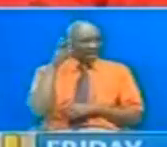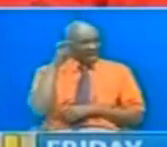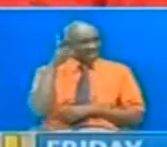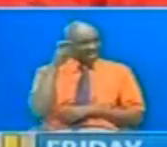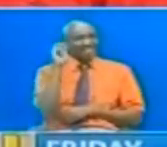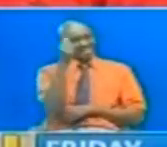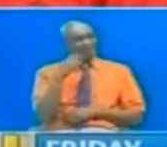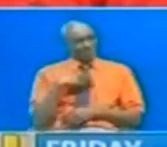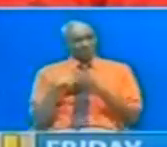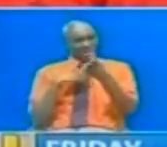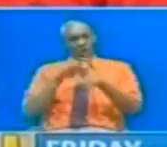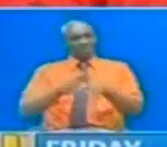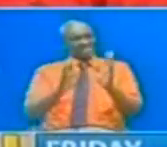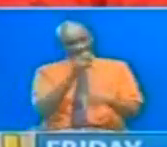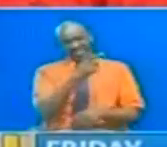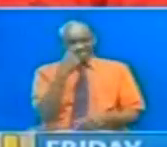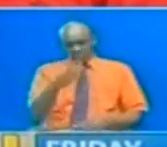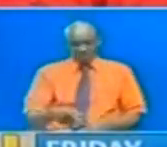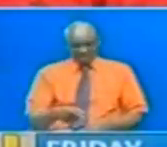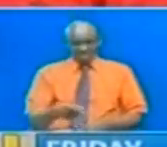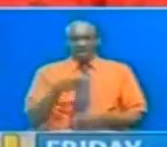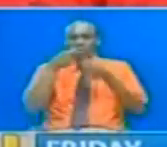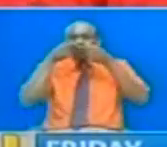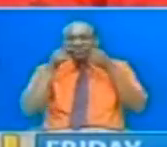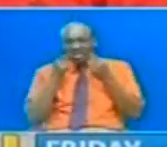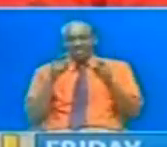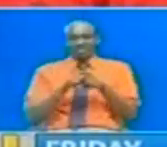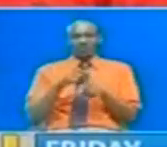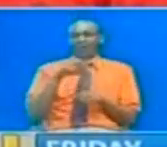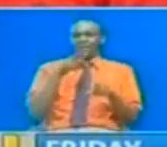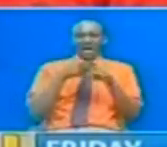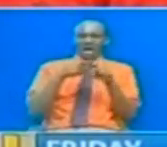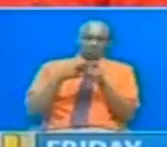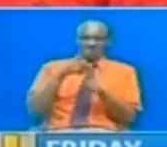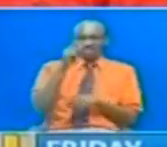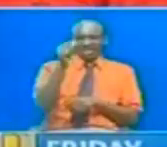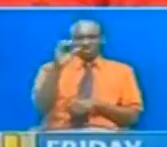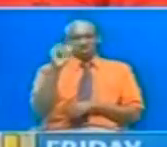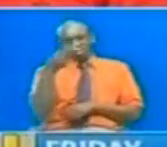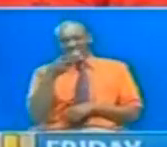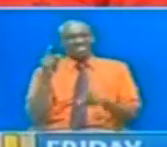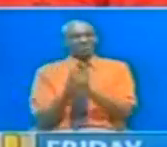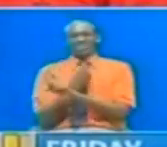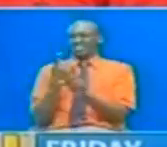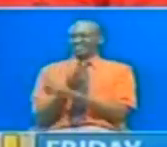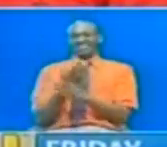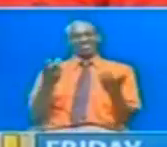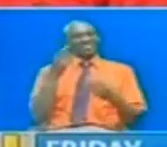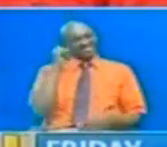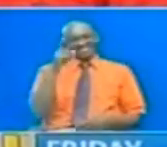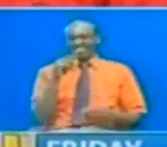dear Kenyans on the street saying mustache, mustache, mustache, mustache. Which is which,